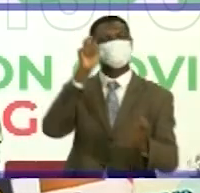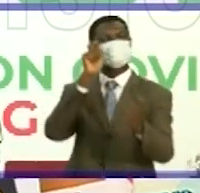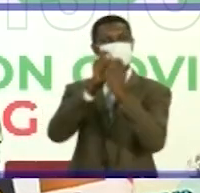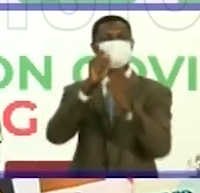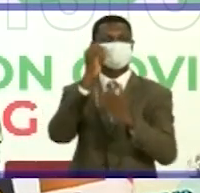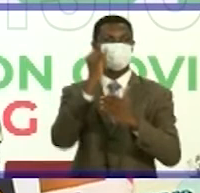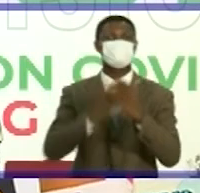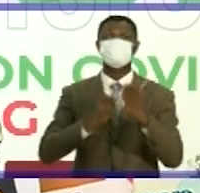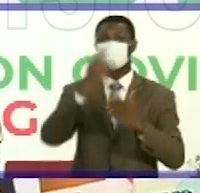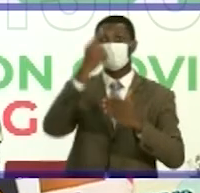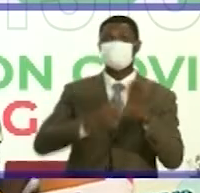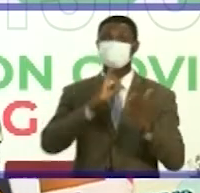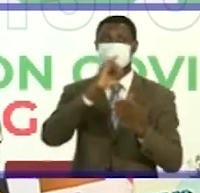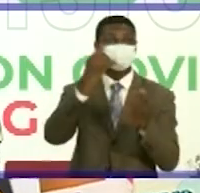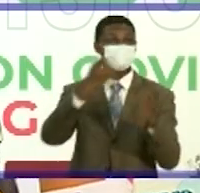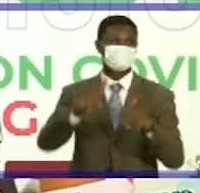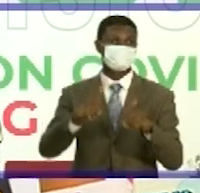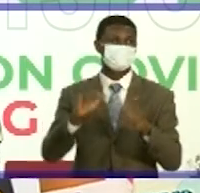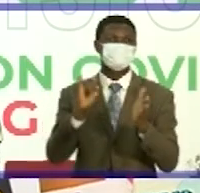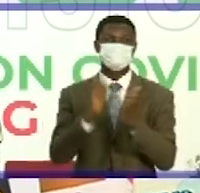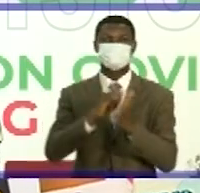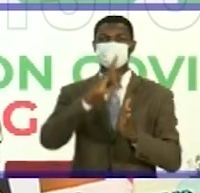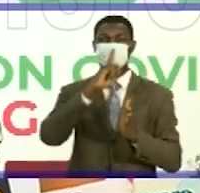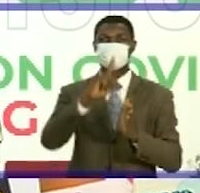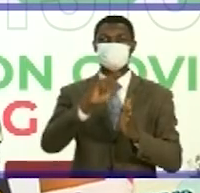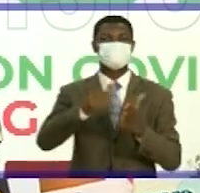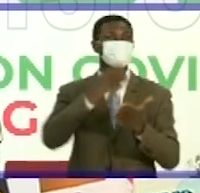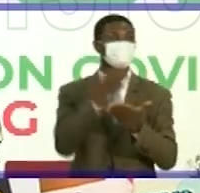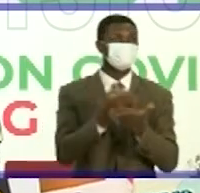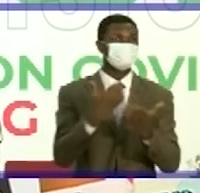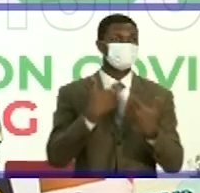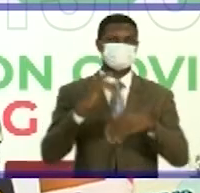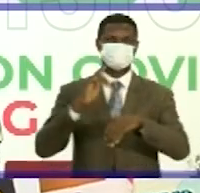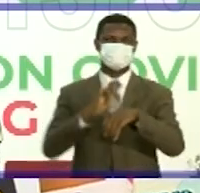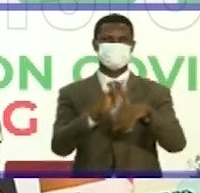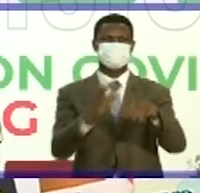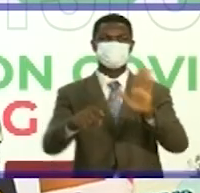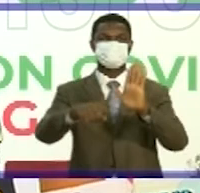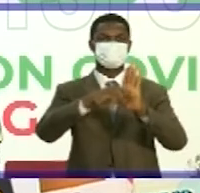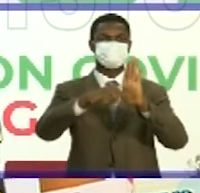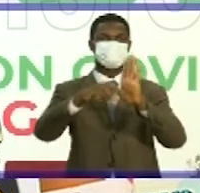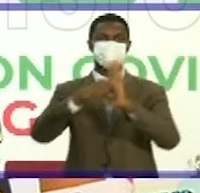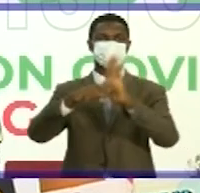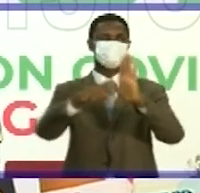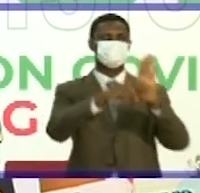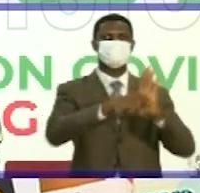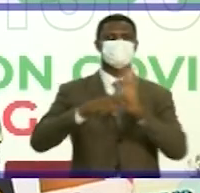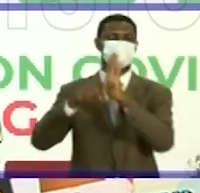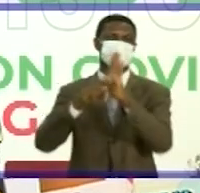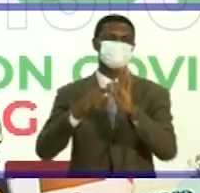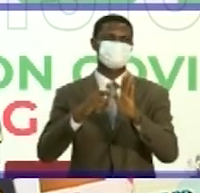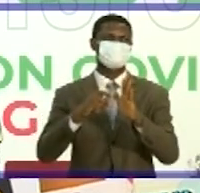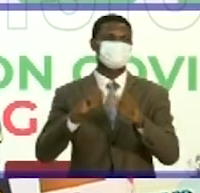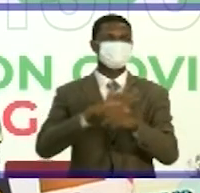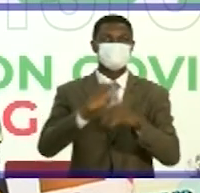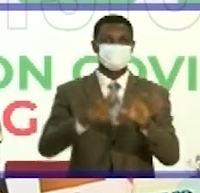happening. The negative economic impact of COVID-19. The story cannot